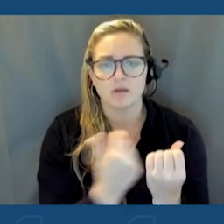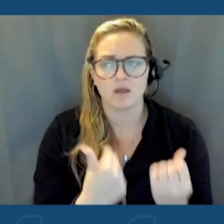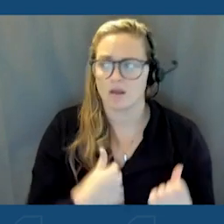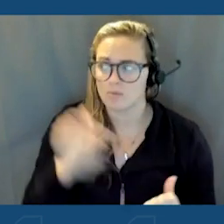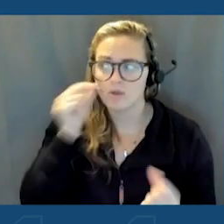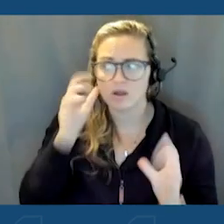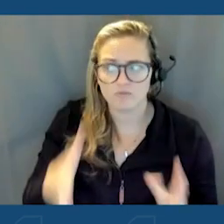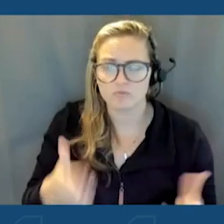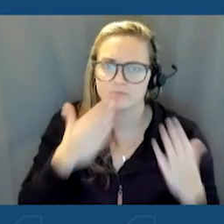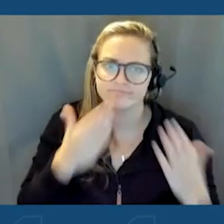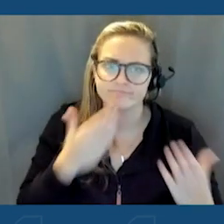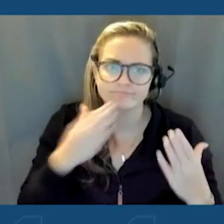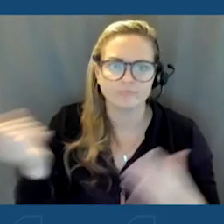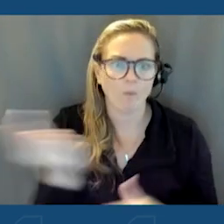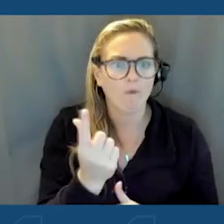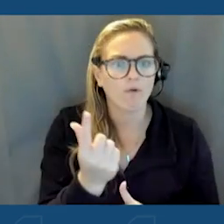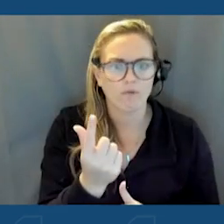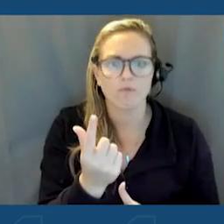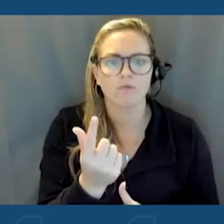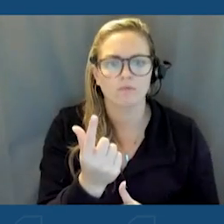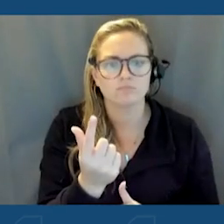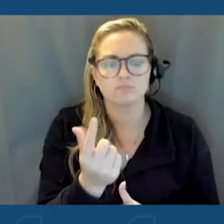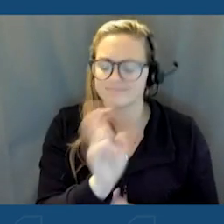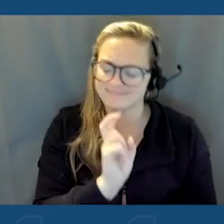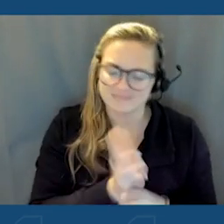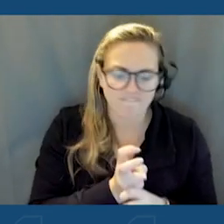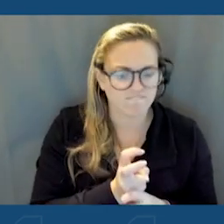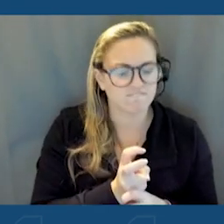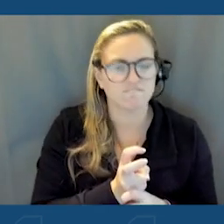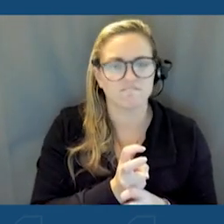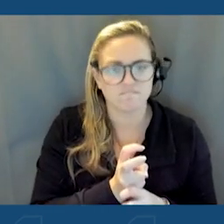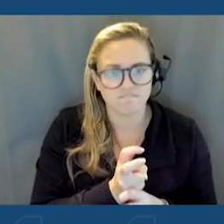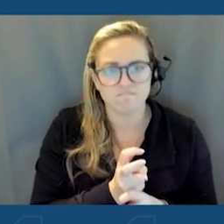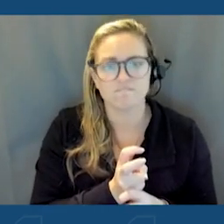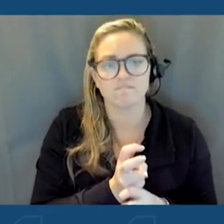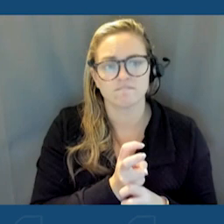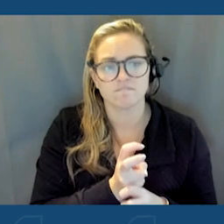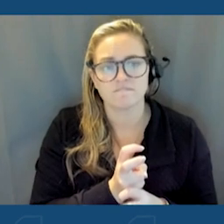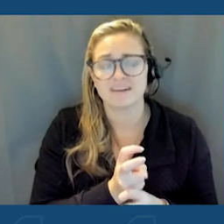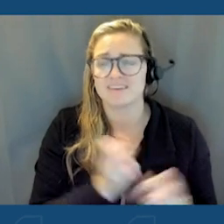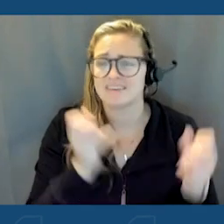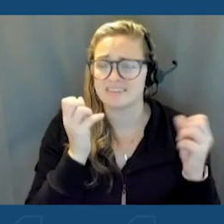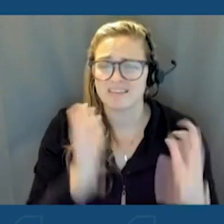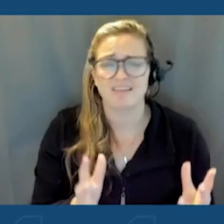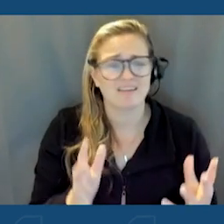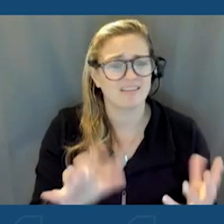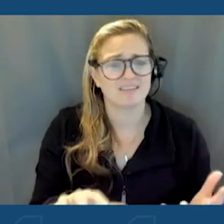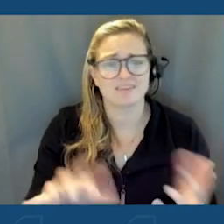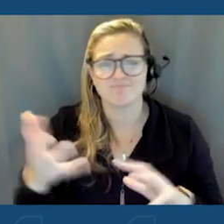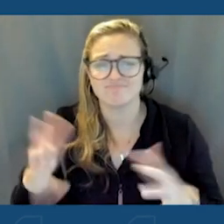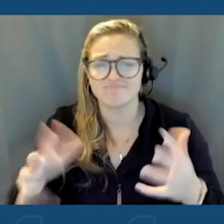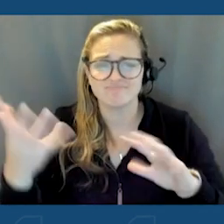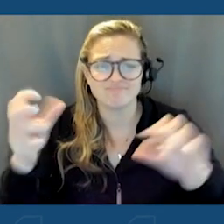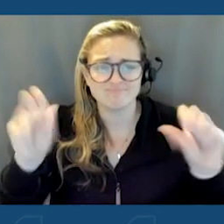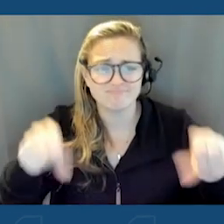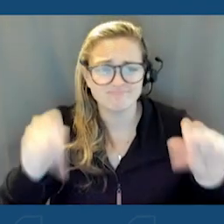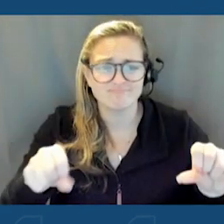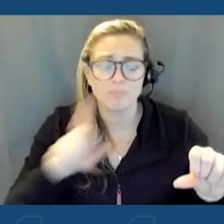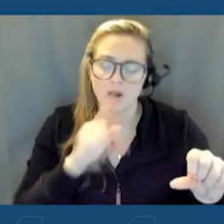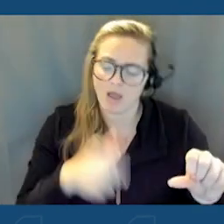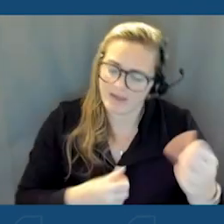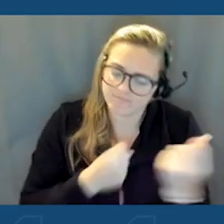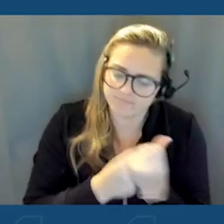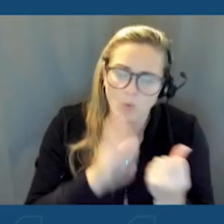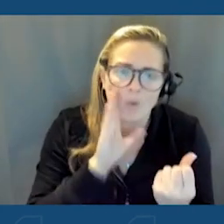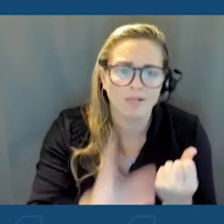am to every one of you. It is tough. There's a lot of slings and arrows out there, and I want you to know I have your back. I'll have